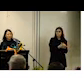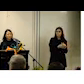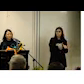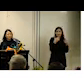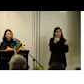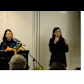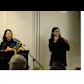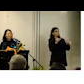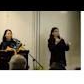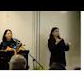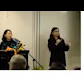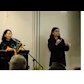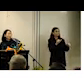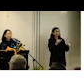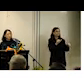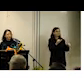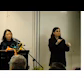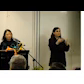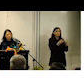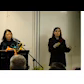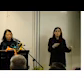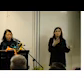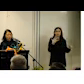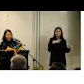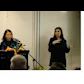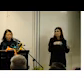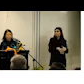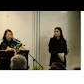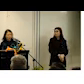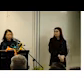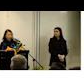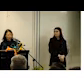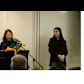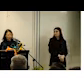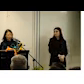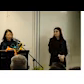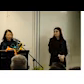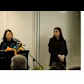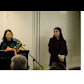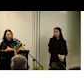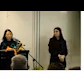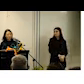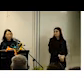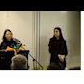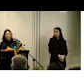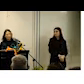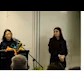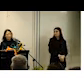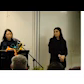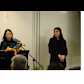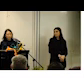effective treatment is an urgent unmet need. So we can, but then the necessary first